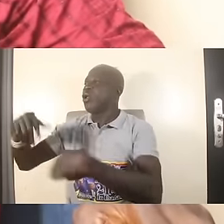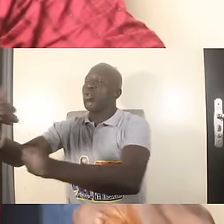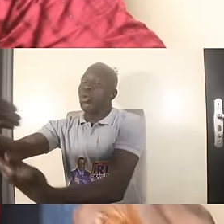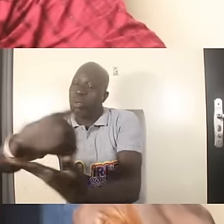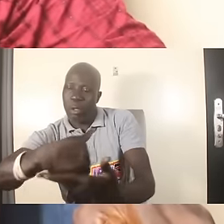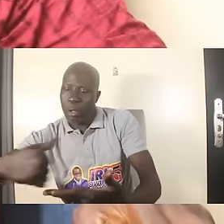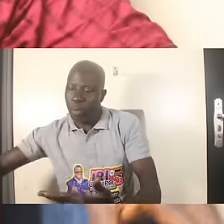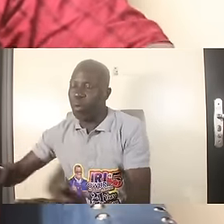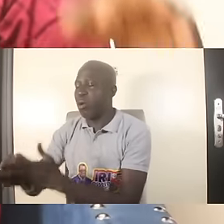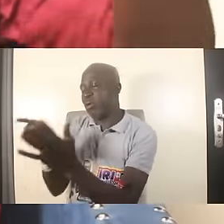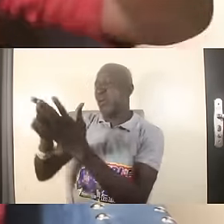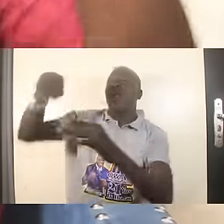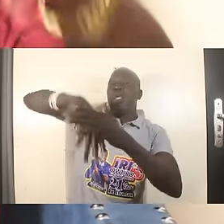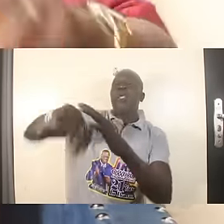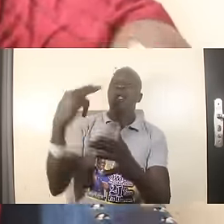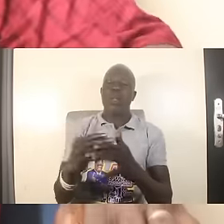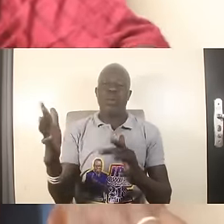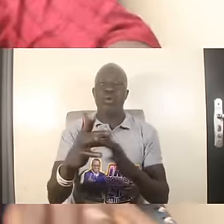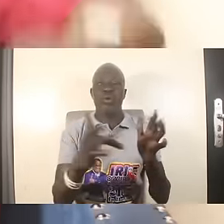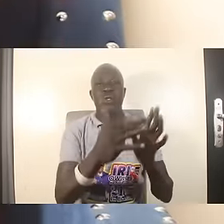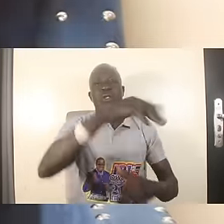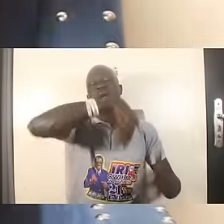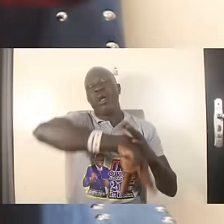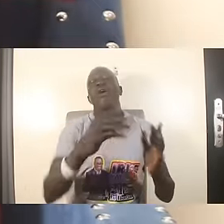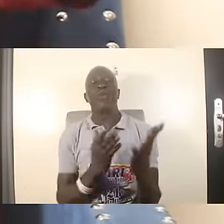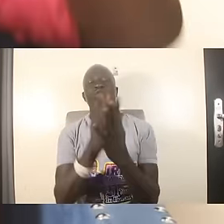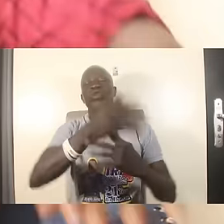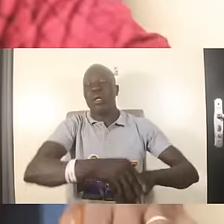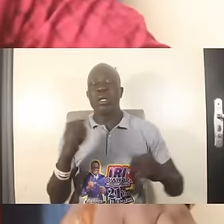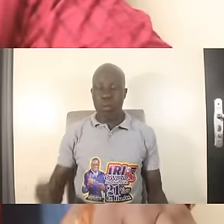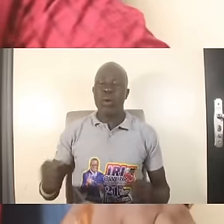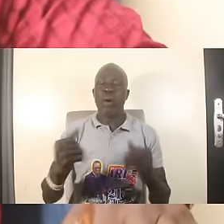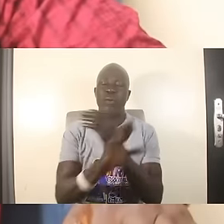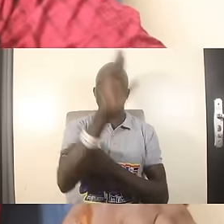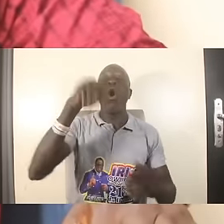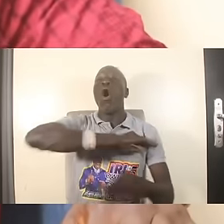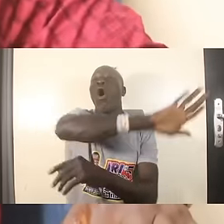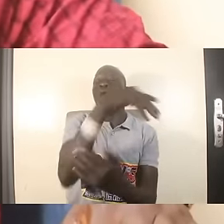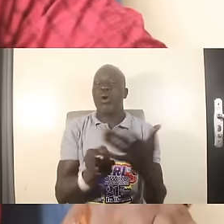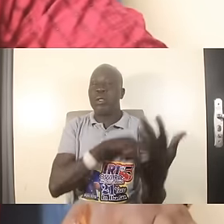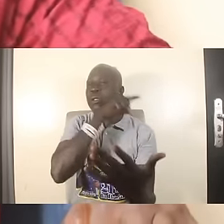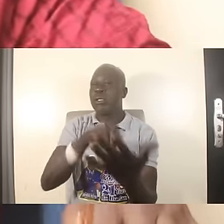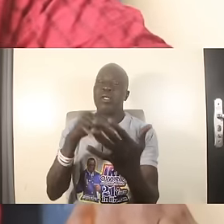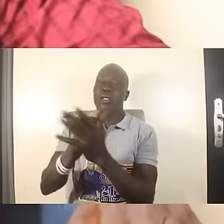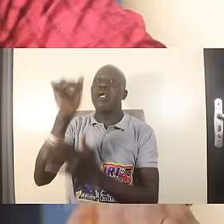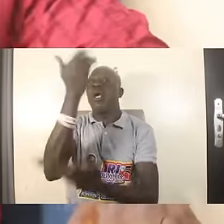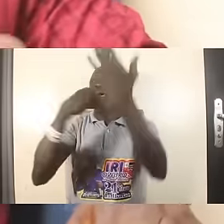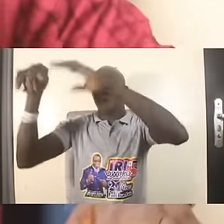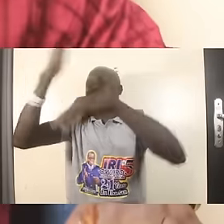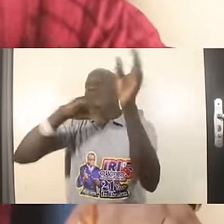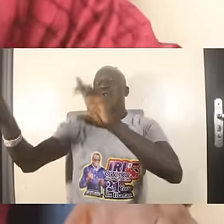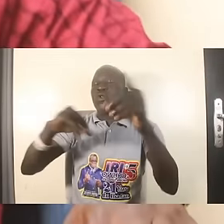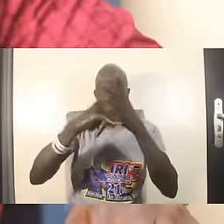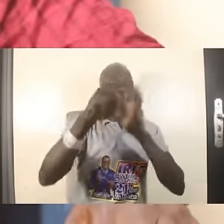ready to take away the man. In the name of Jesus, through the power of God, all those things I will do for